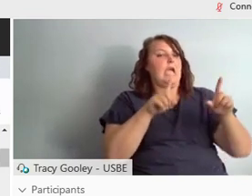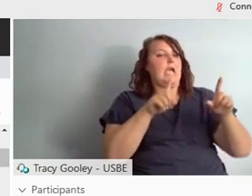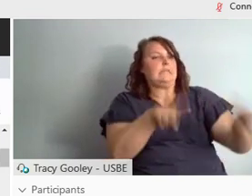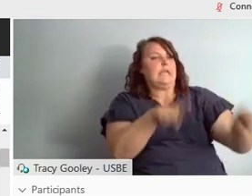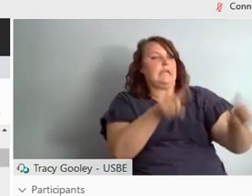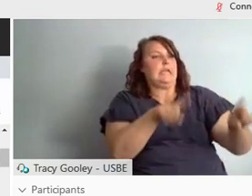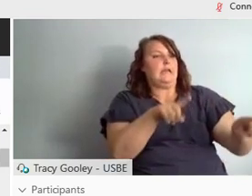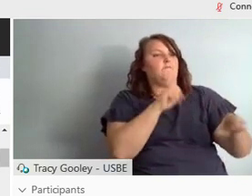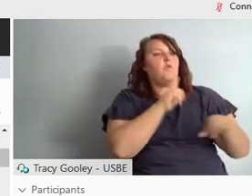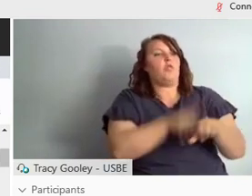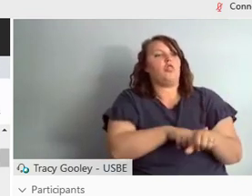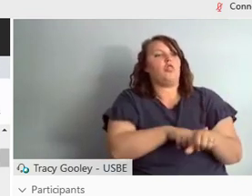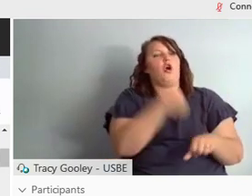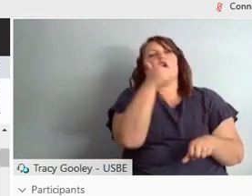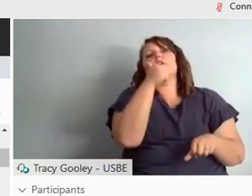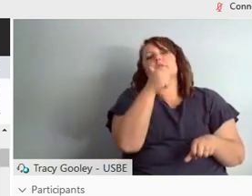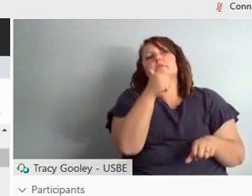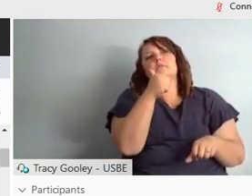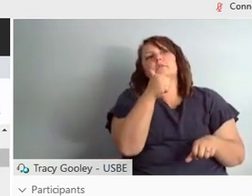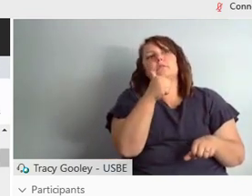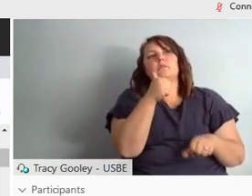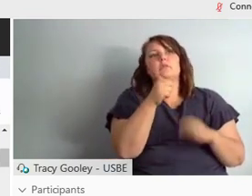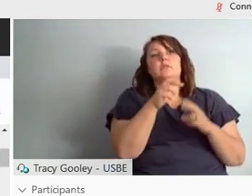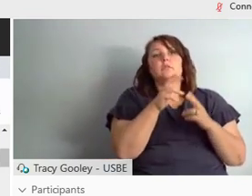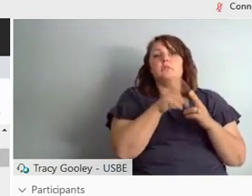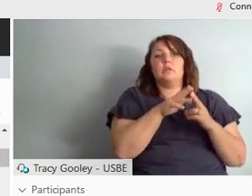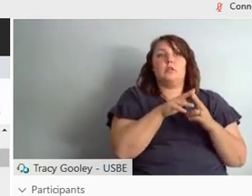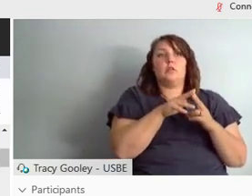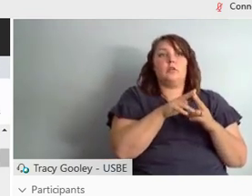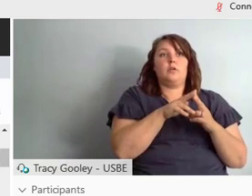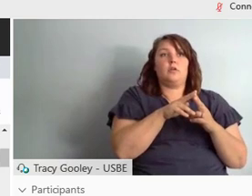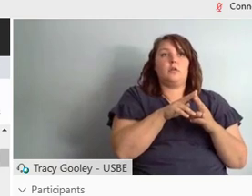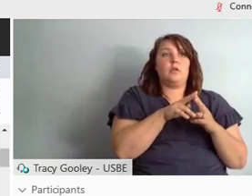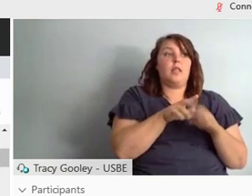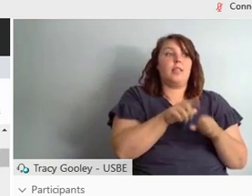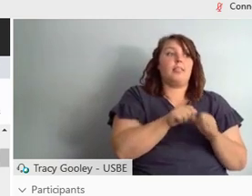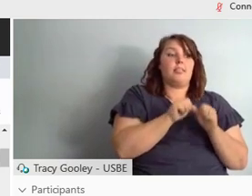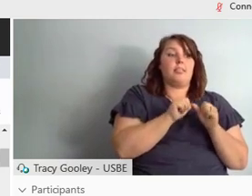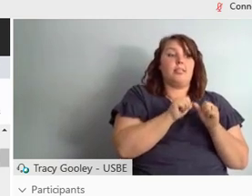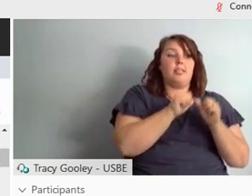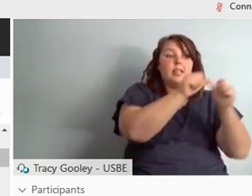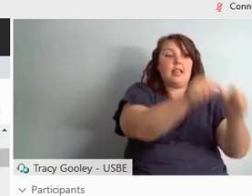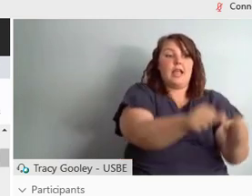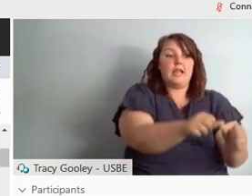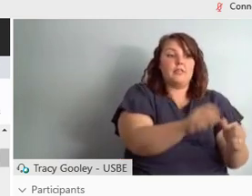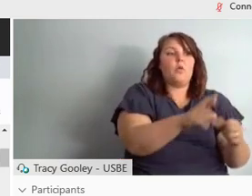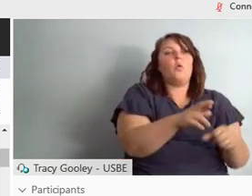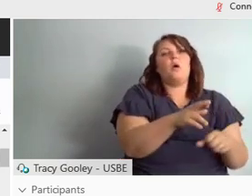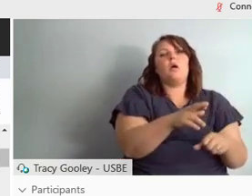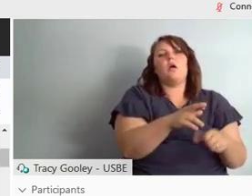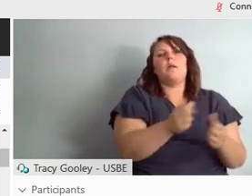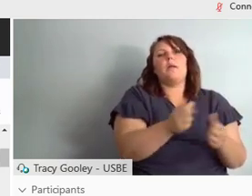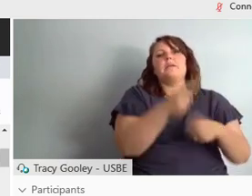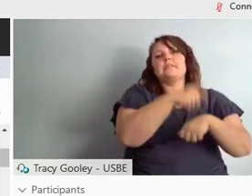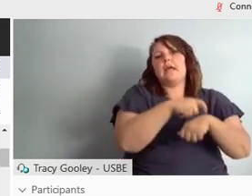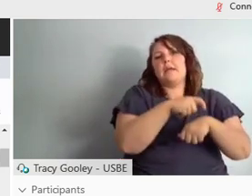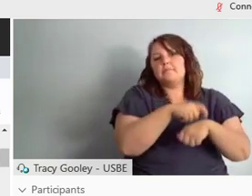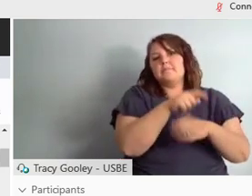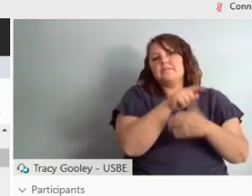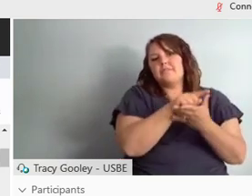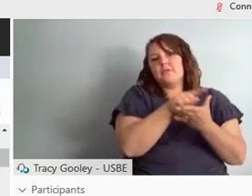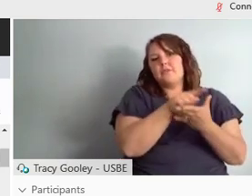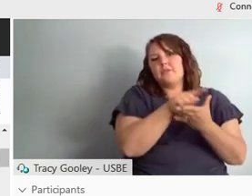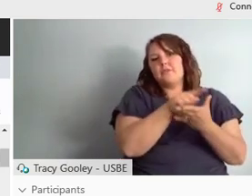attended for the longest duration, either in length or times per week or hours